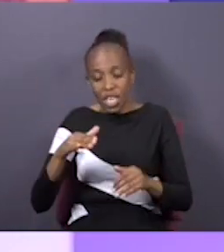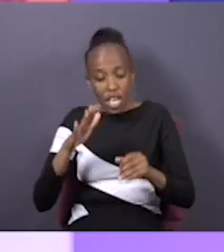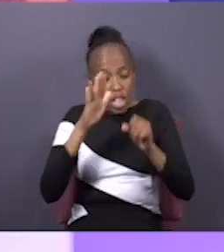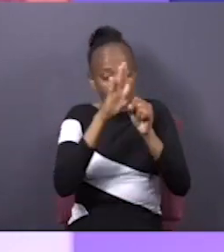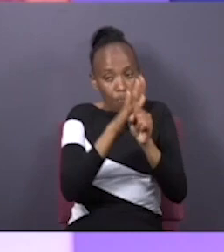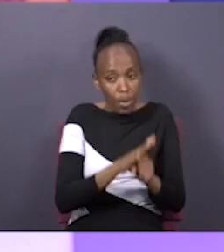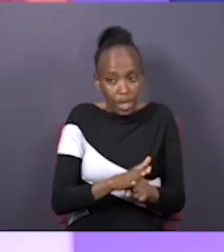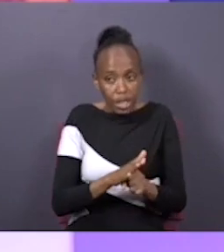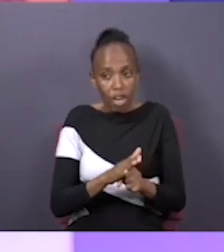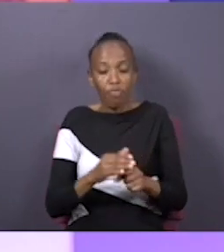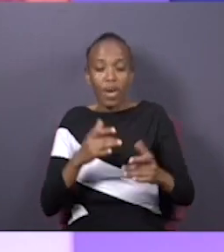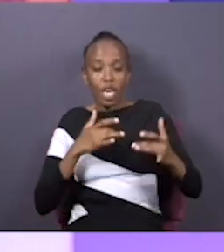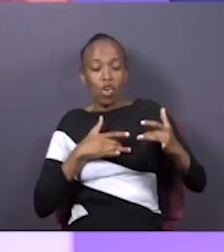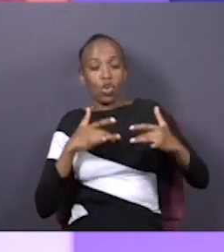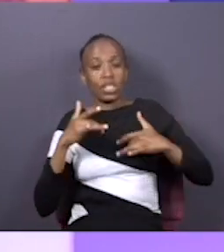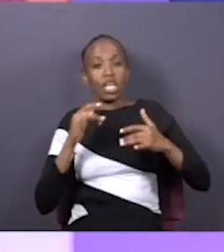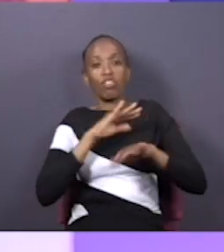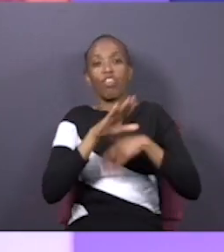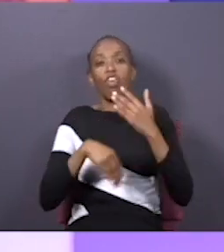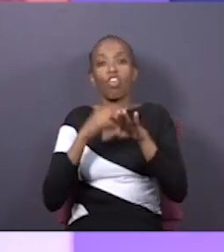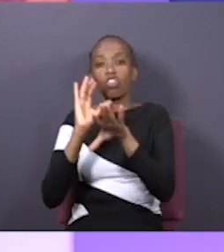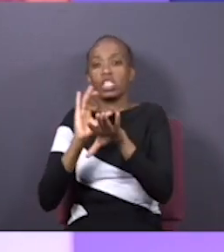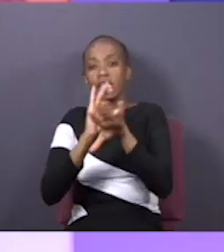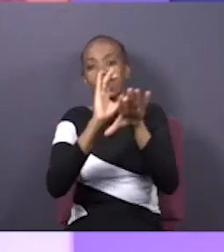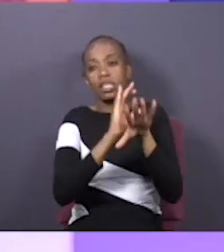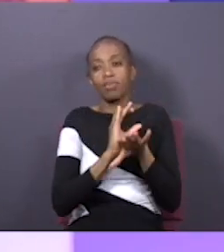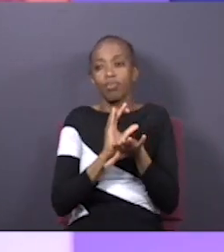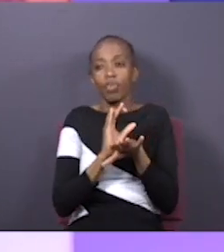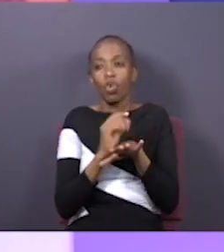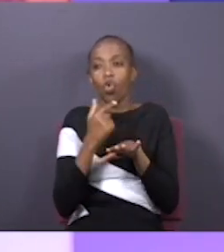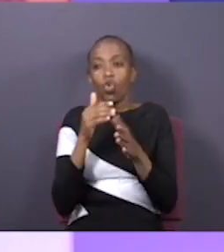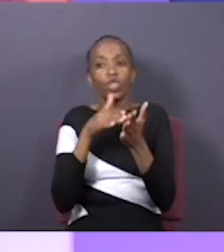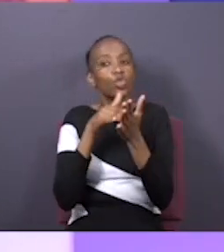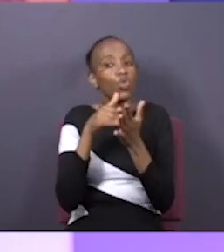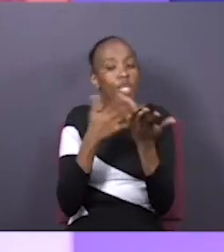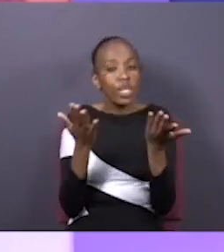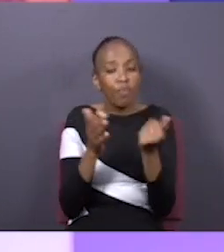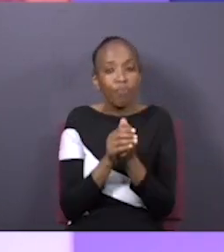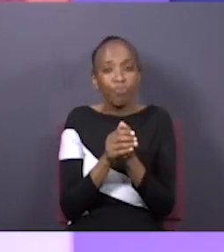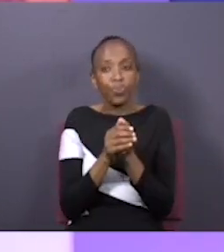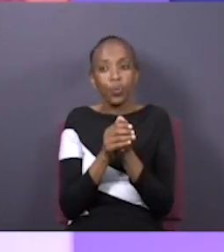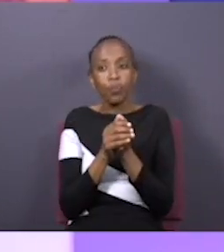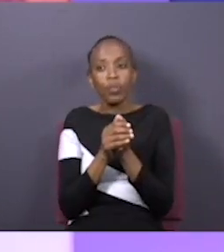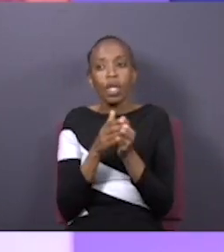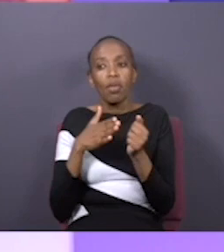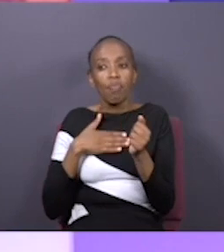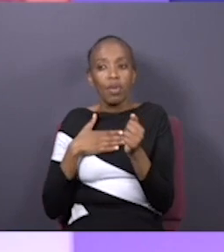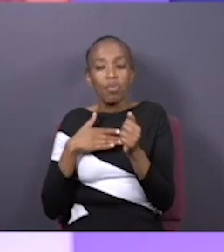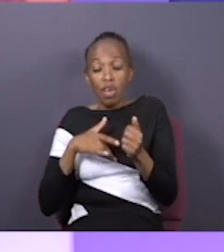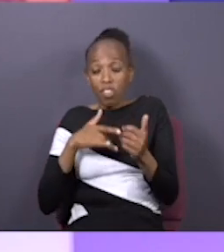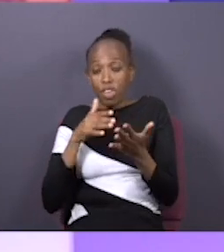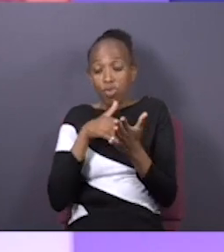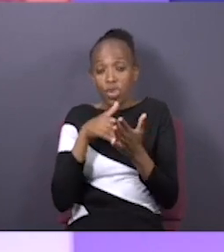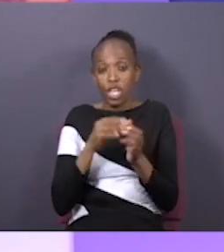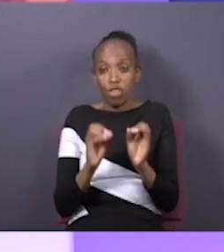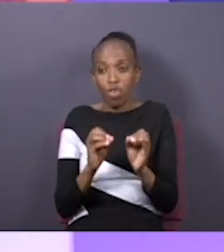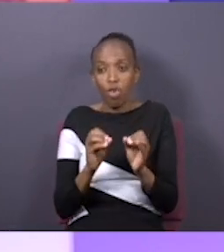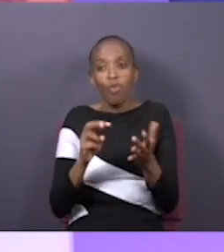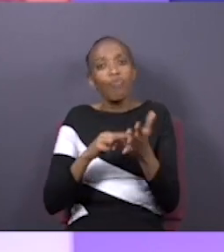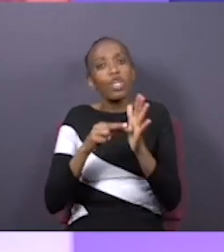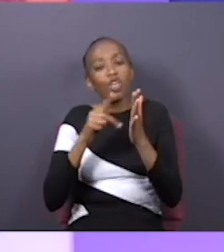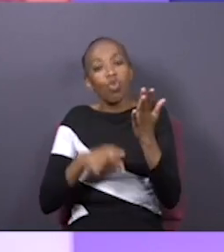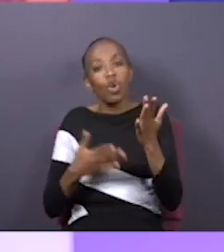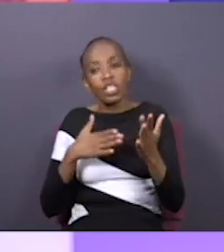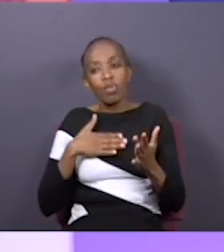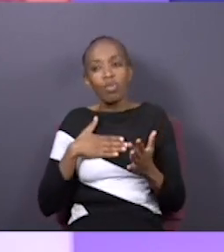pressure of my concern for all the churches. Who is weak and I do not feel weak. In other